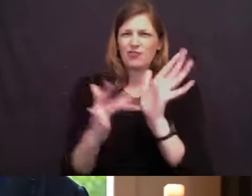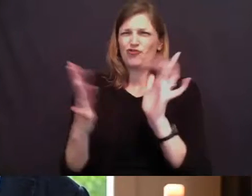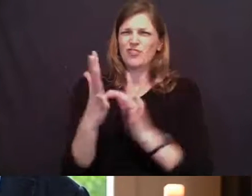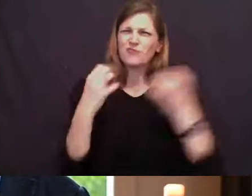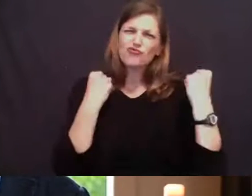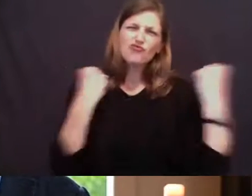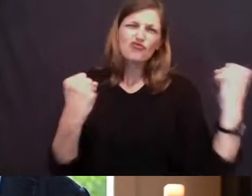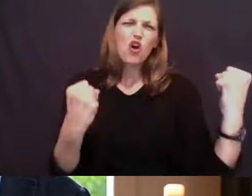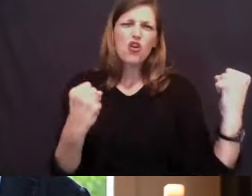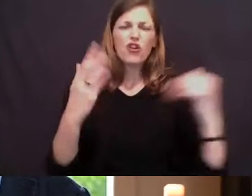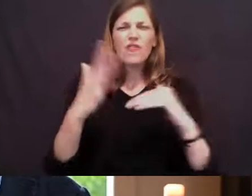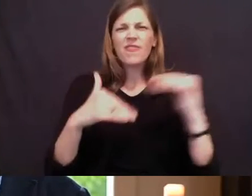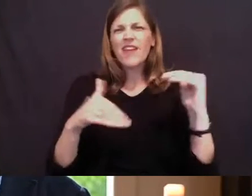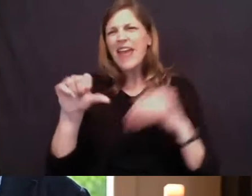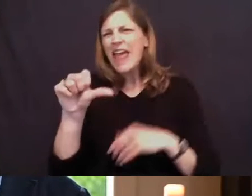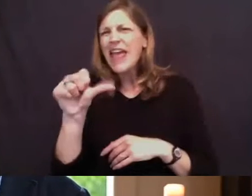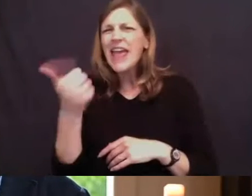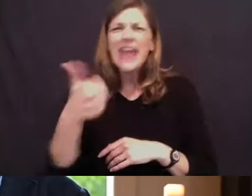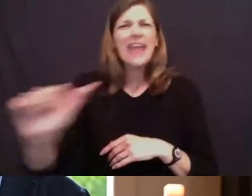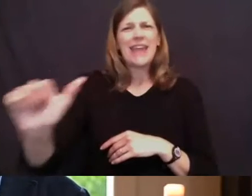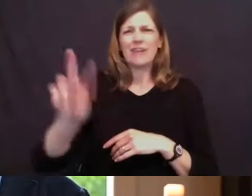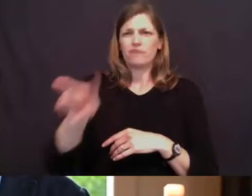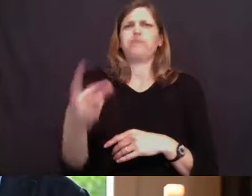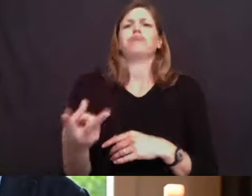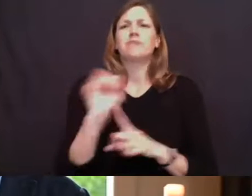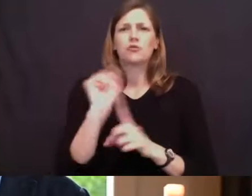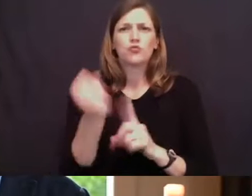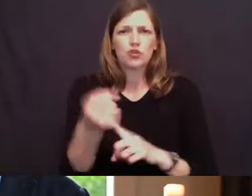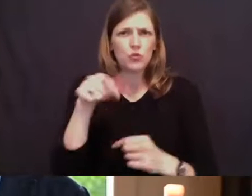any irreversible situation facing you.